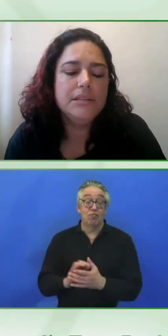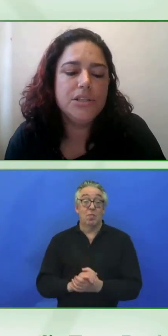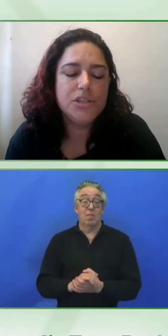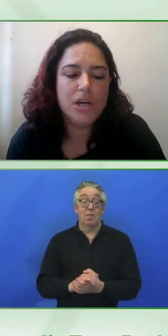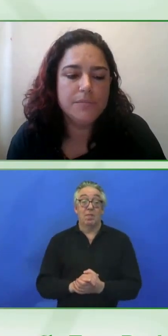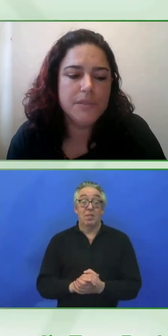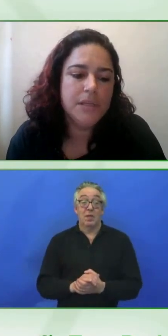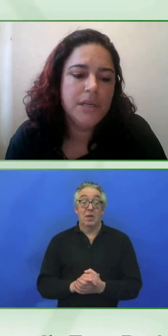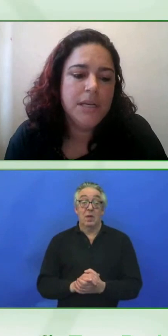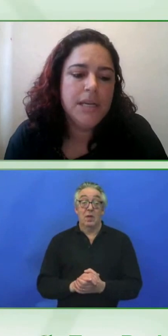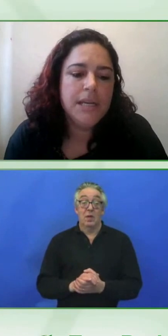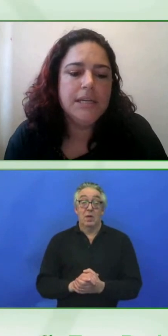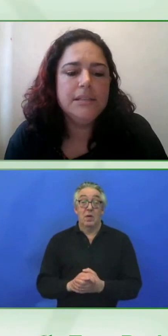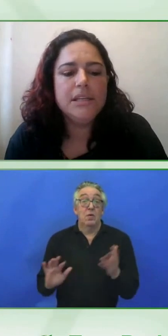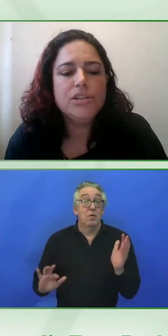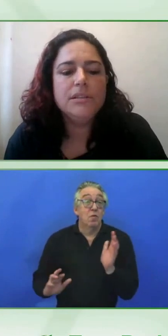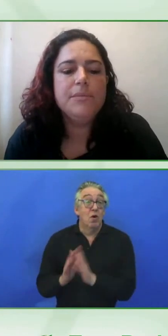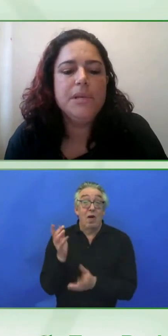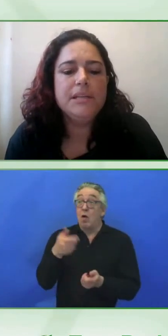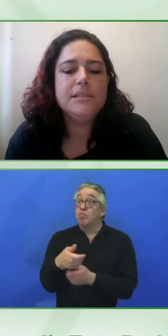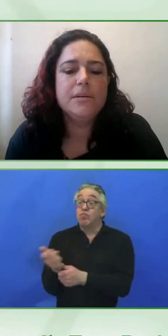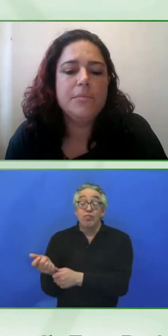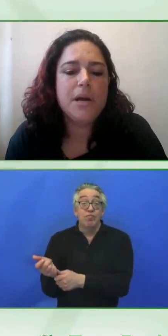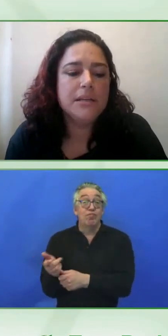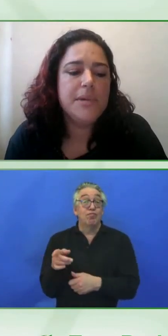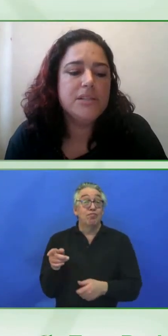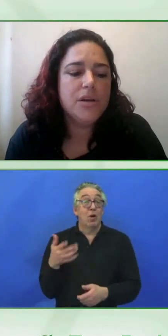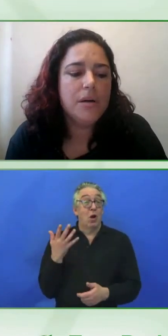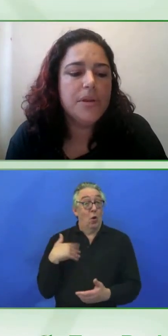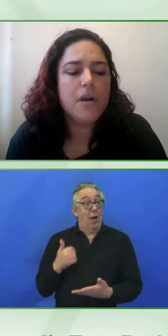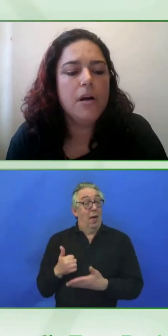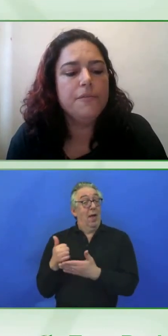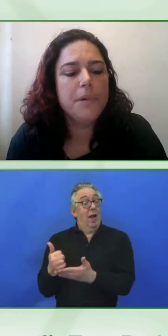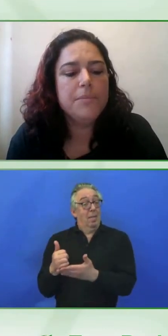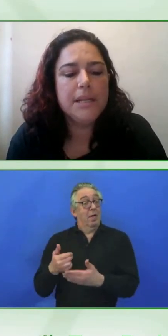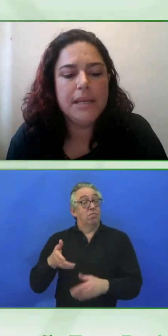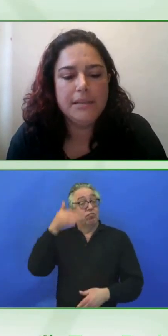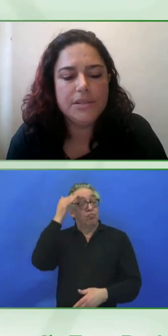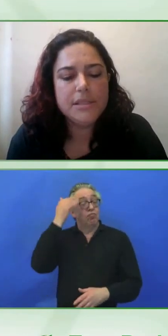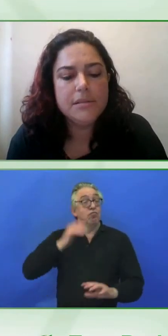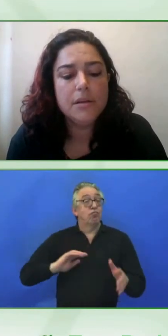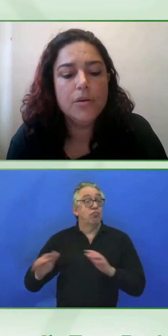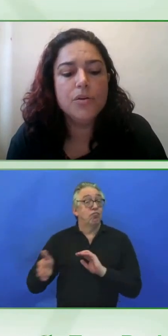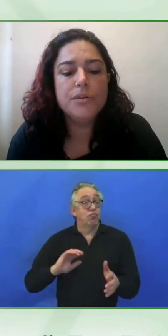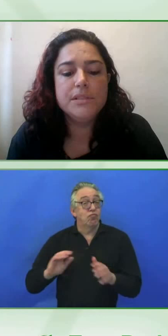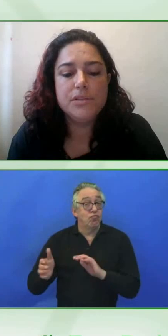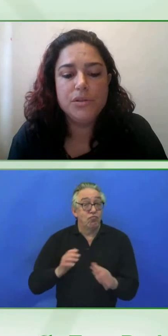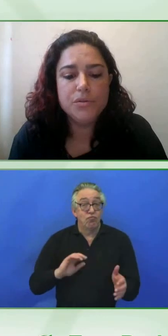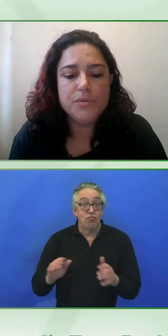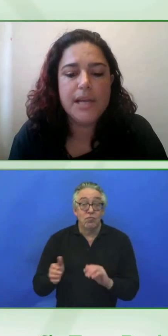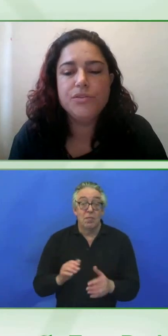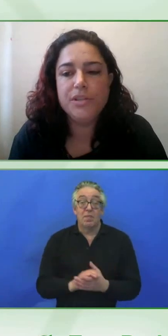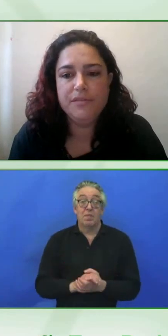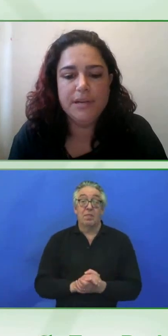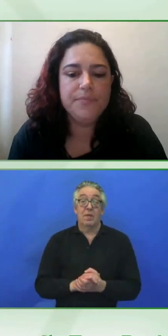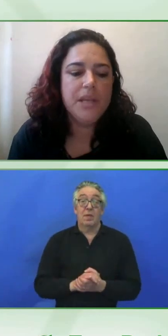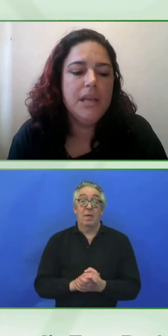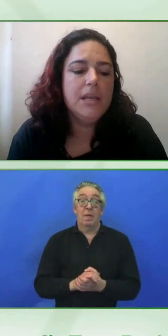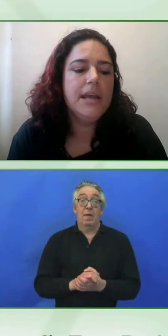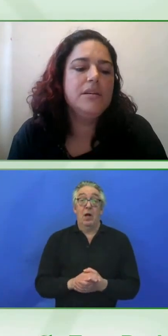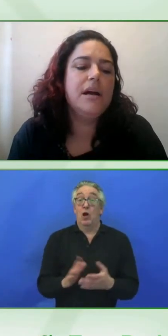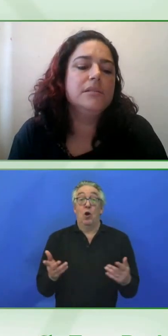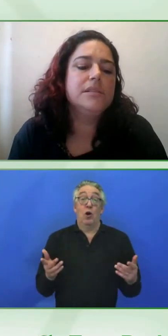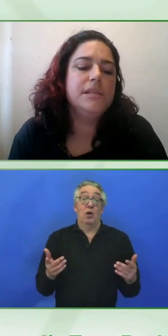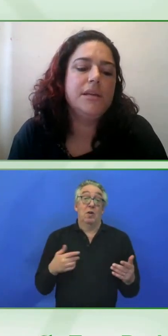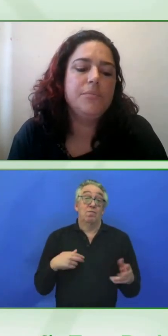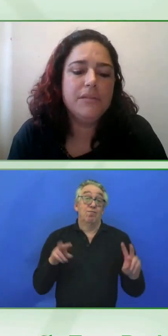in their jobs. In addition, the meetings are marked by topics of public interest, current news, and trivia,